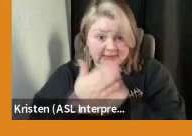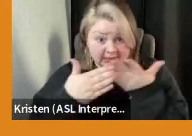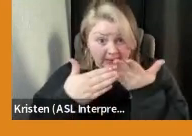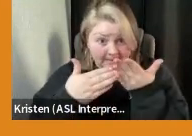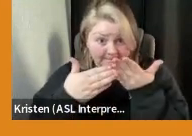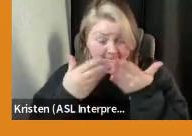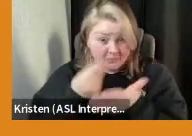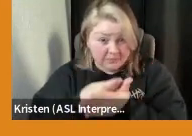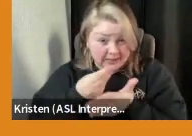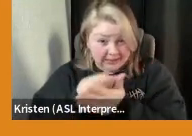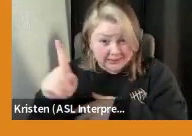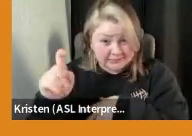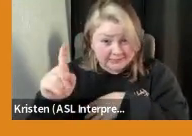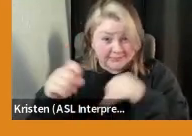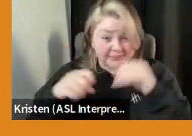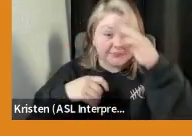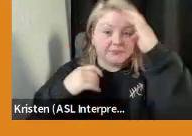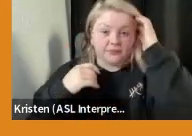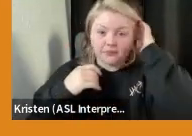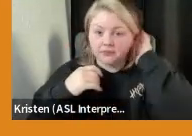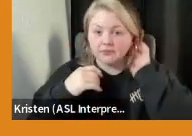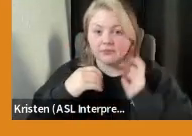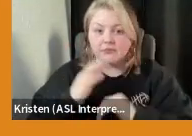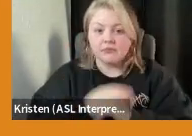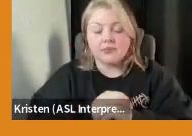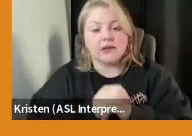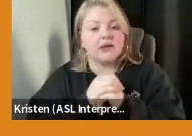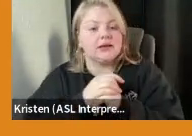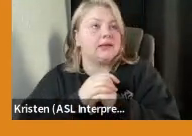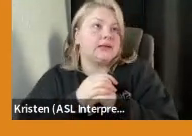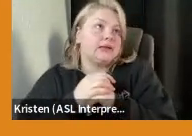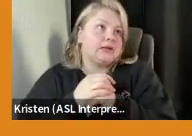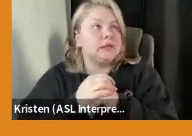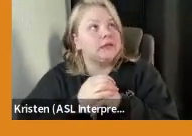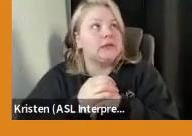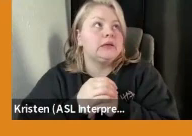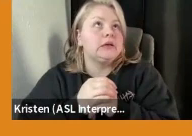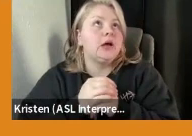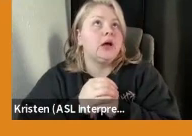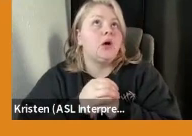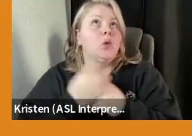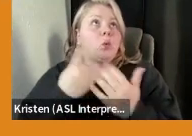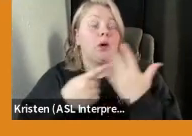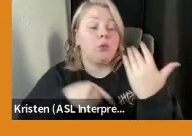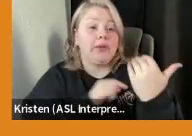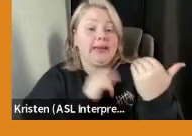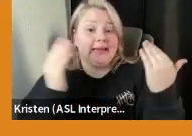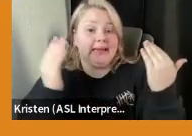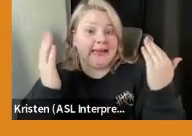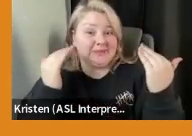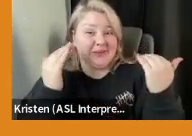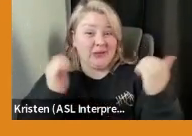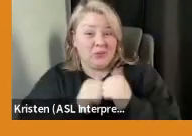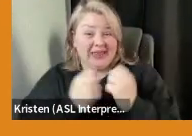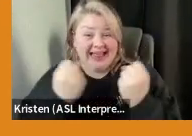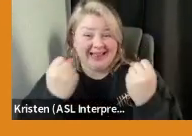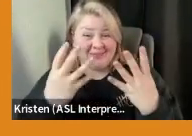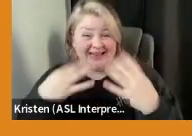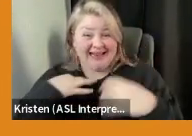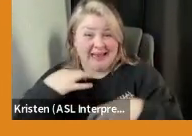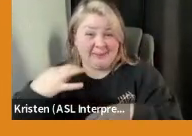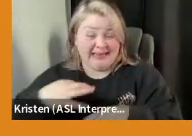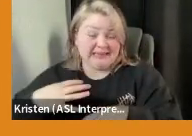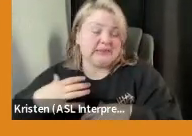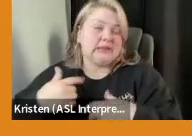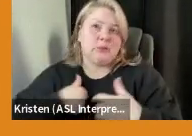I think that is, given what we are expecting as volume of applicants, that is not